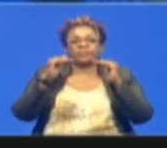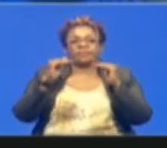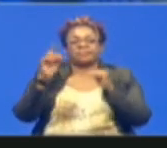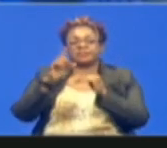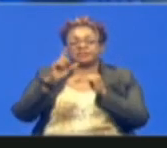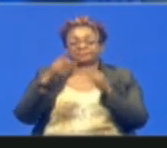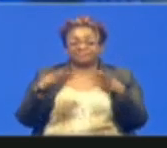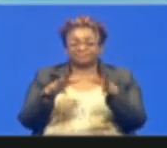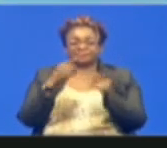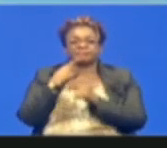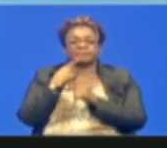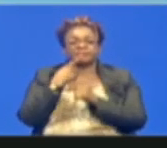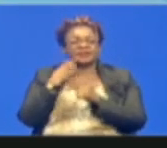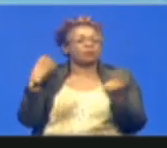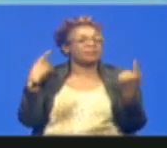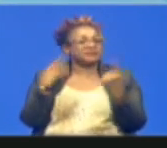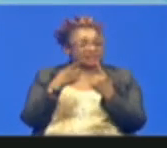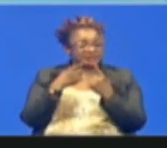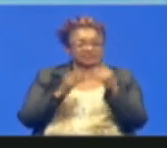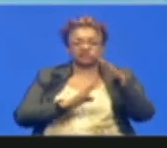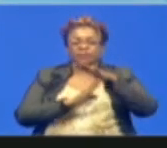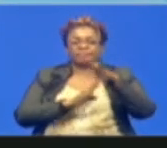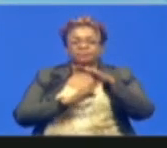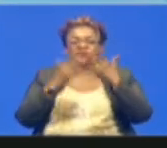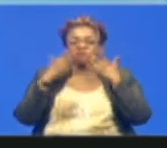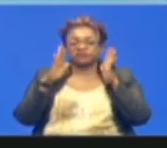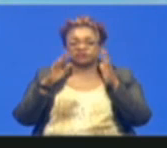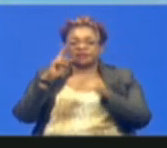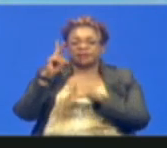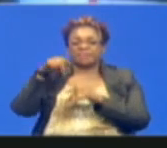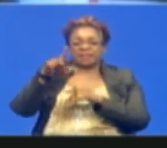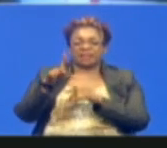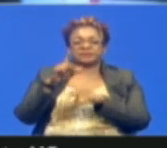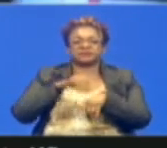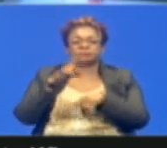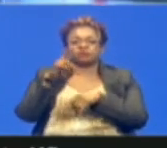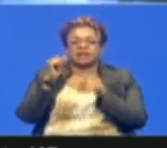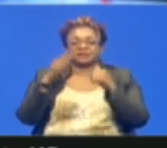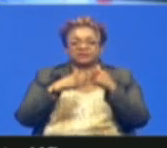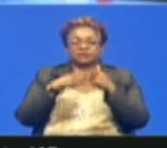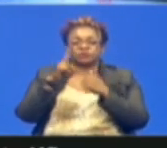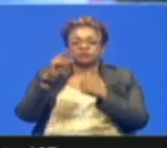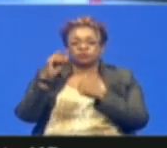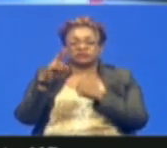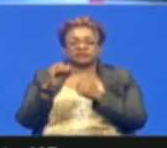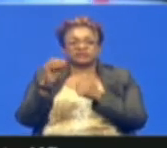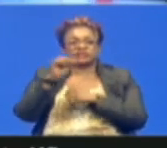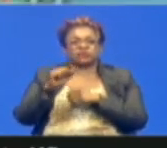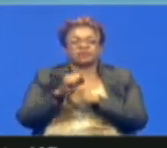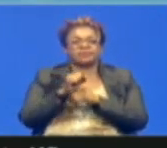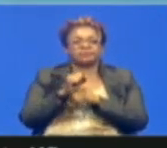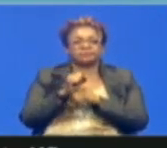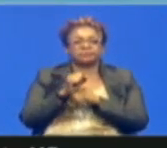team says that it will be targeting a top four finish in the Kenyan Premier League during the 2019-2020 season.